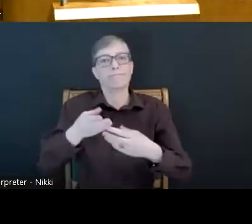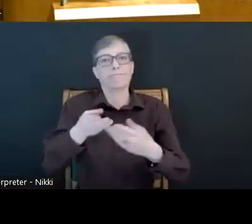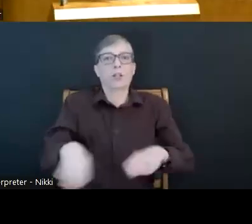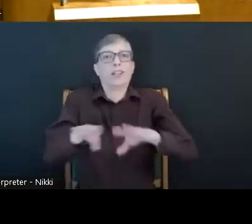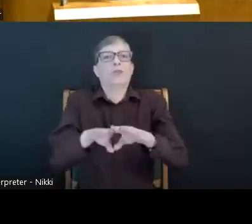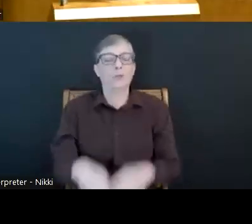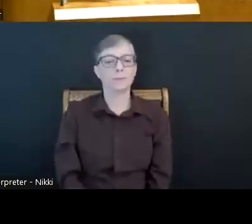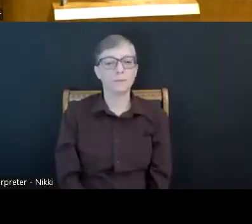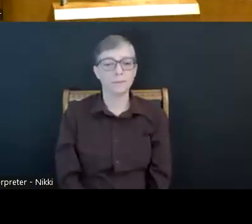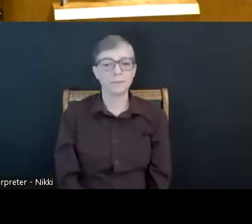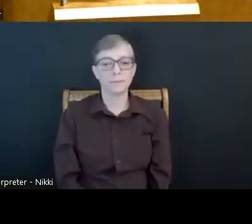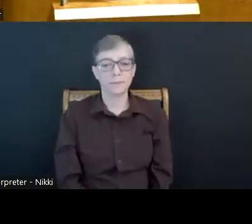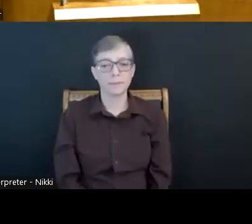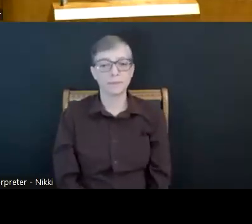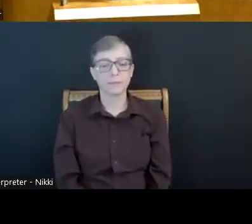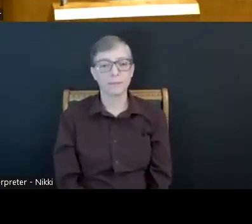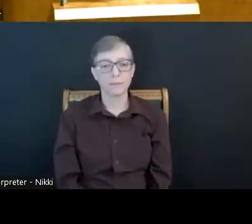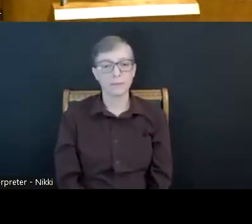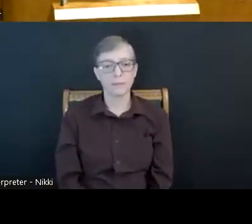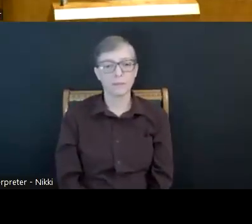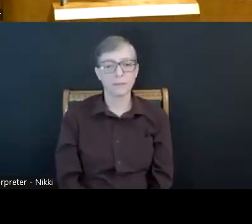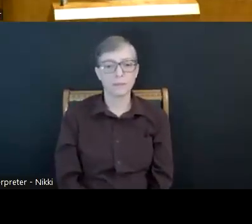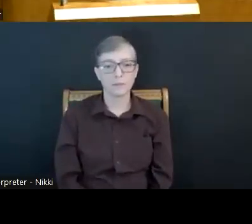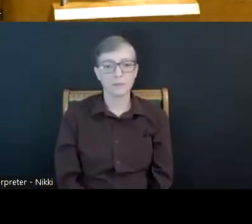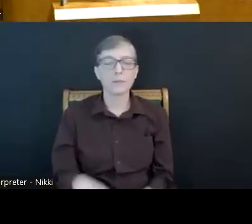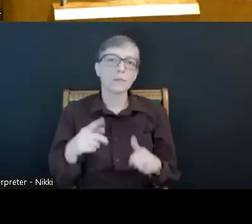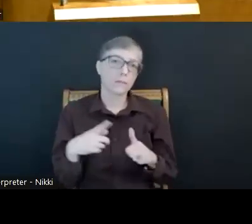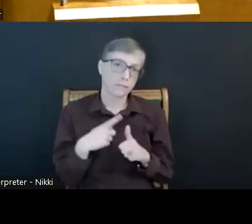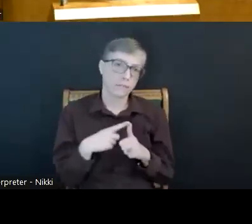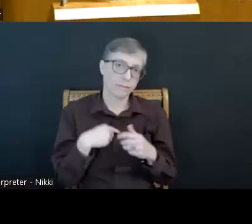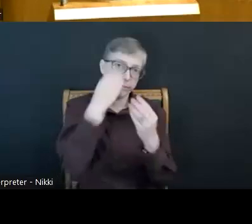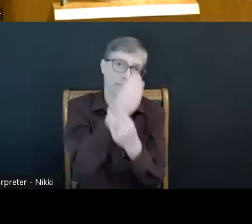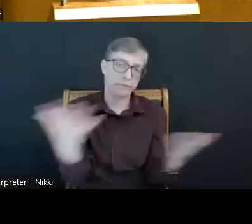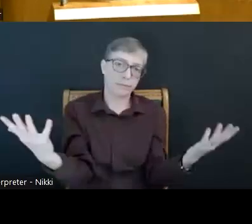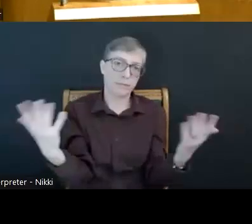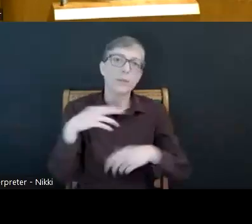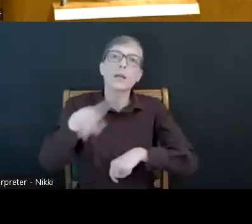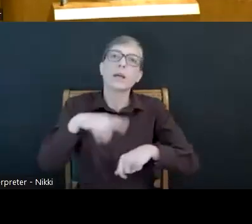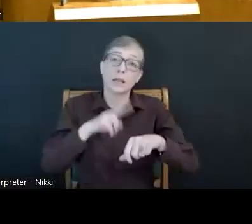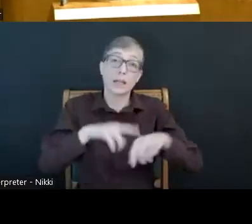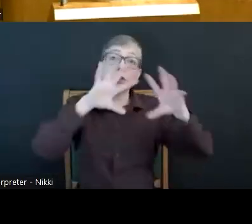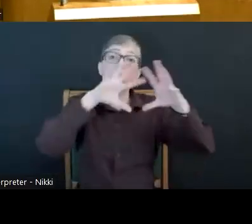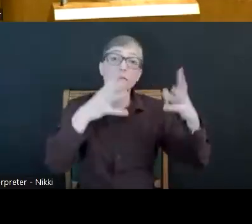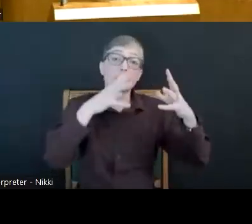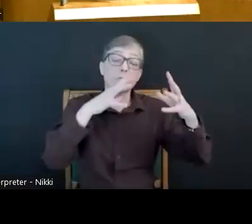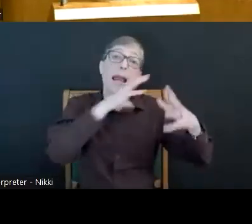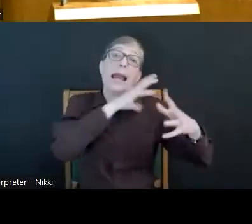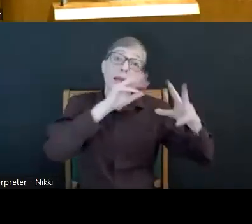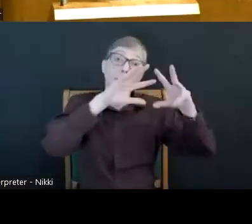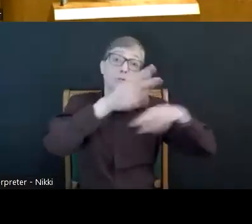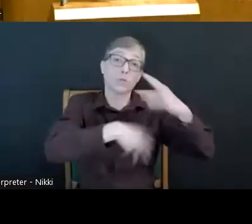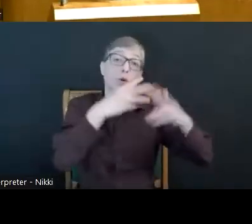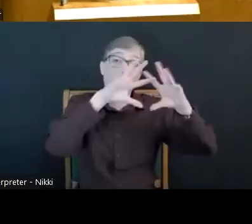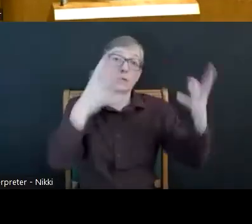All right, so first of all, I want to say this is a big problem nationwide and worldwide. More than 3.4